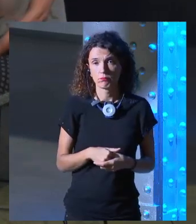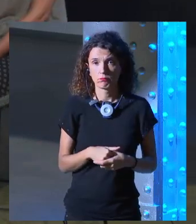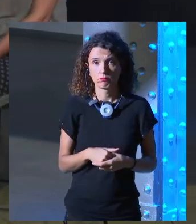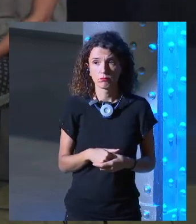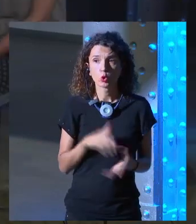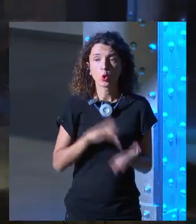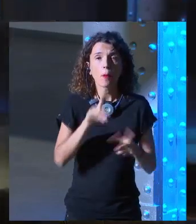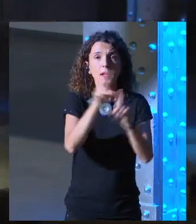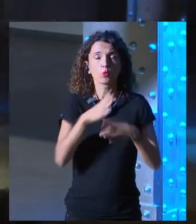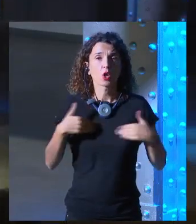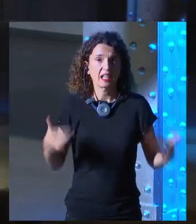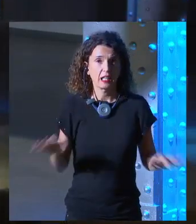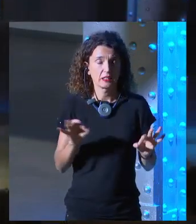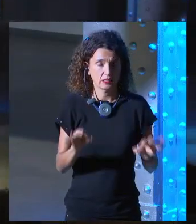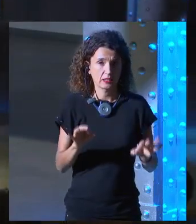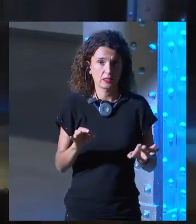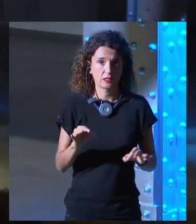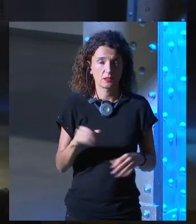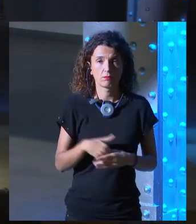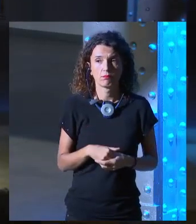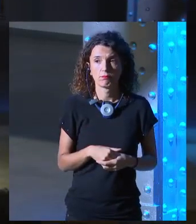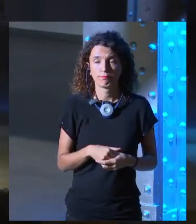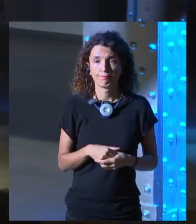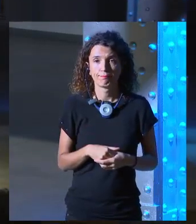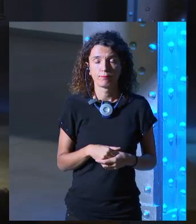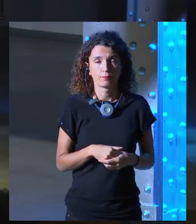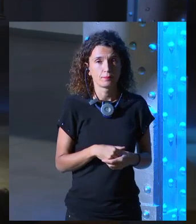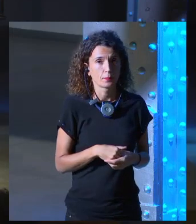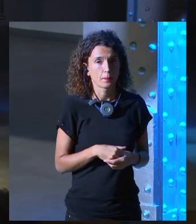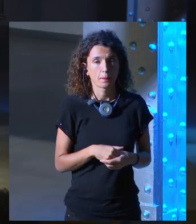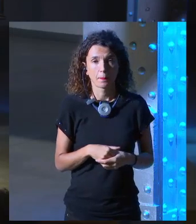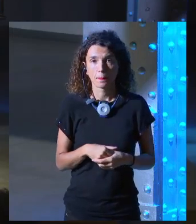las preguntas. If you want, we can pose the questions that you want.